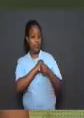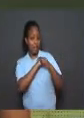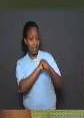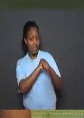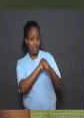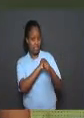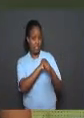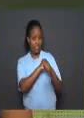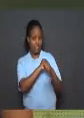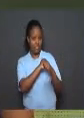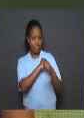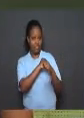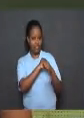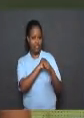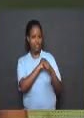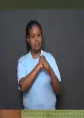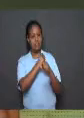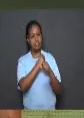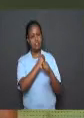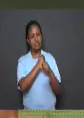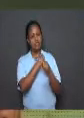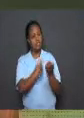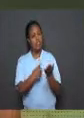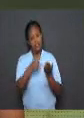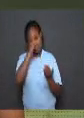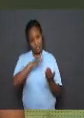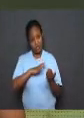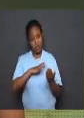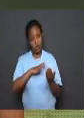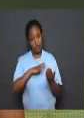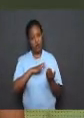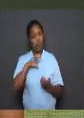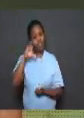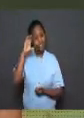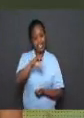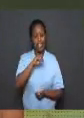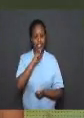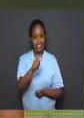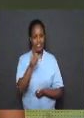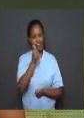self-incrimination shields a person from being compelled to